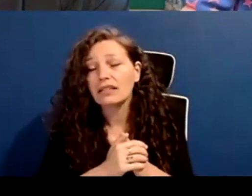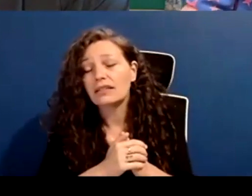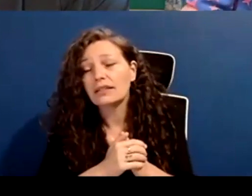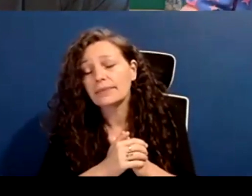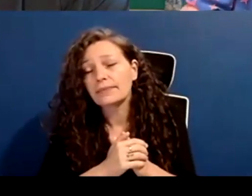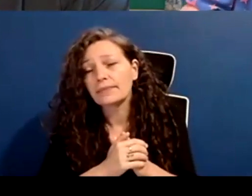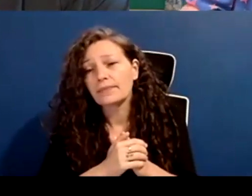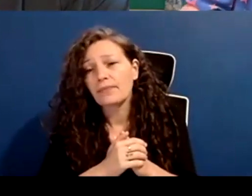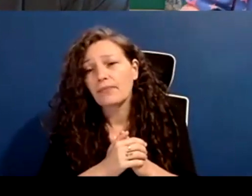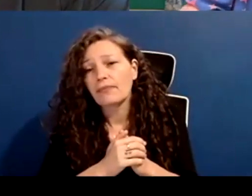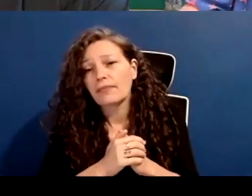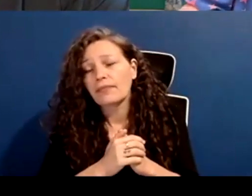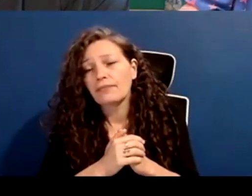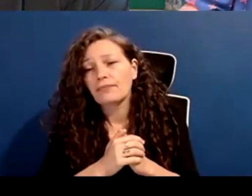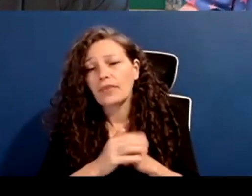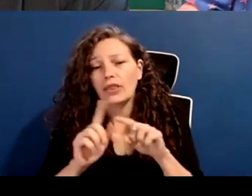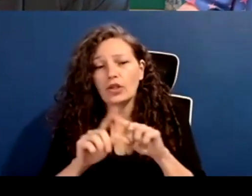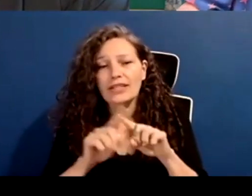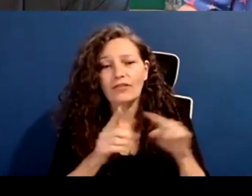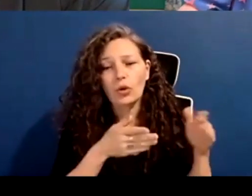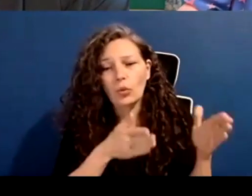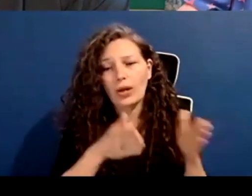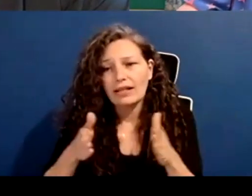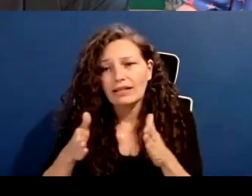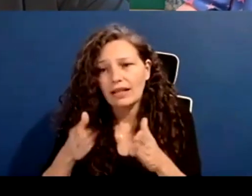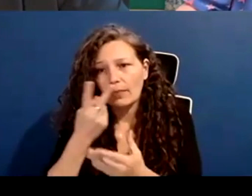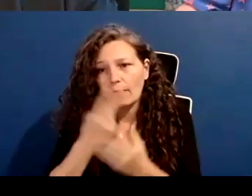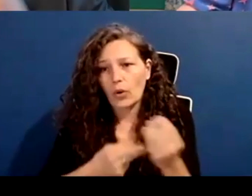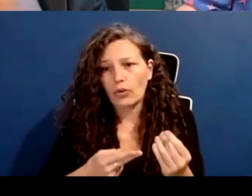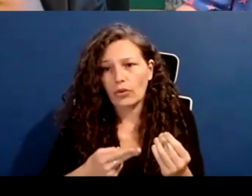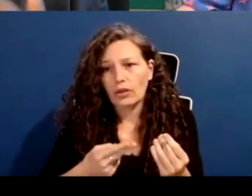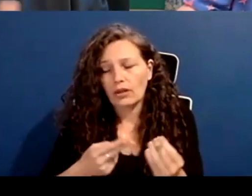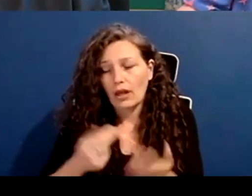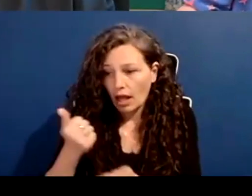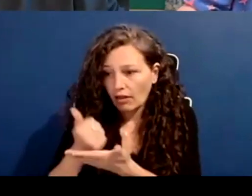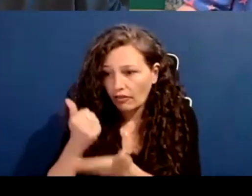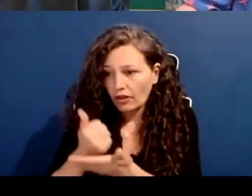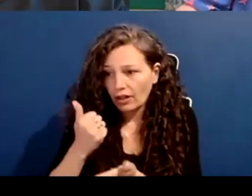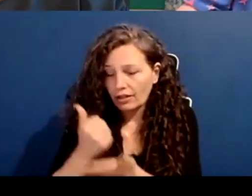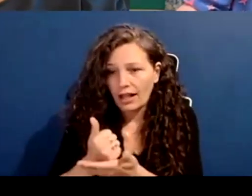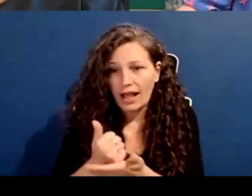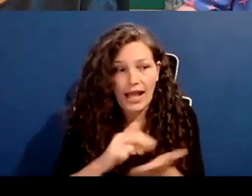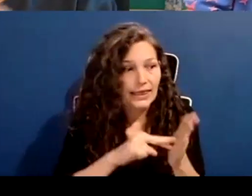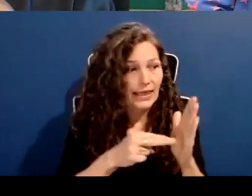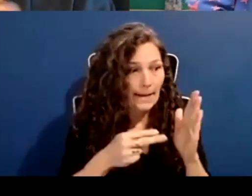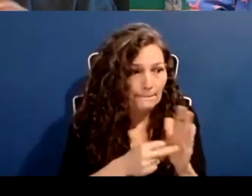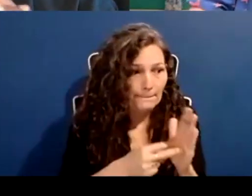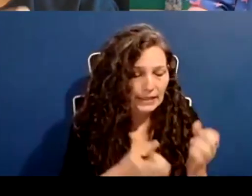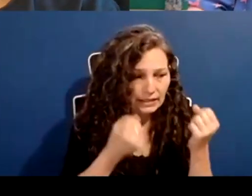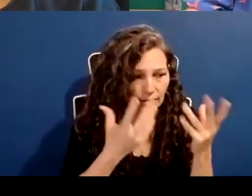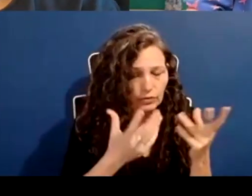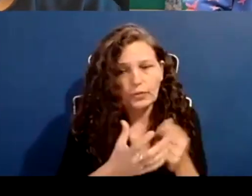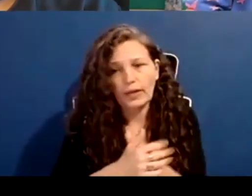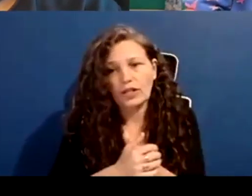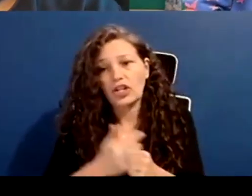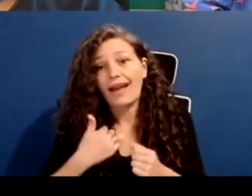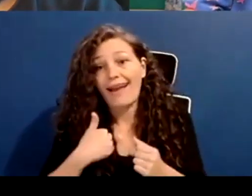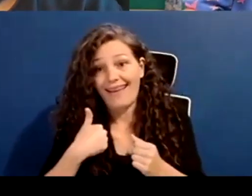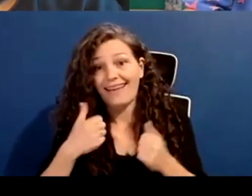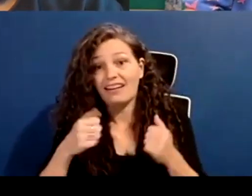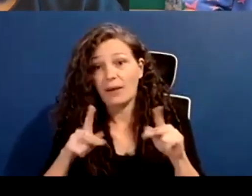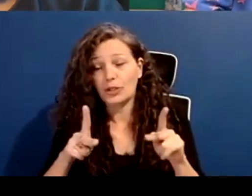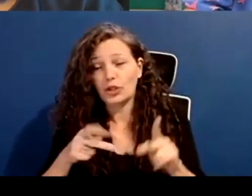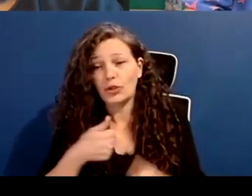in ways that are meaningful and helpful. And I even had an opportunity to do some work helping to create a